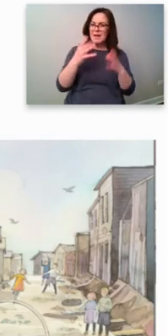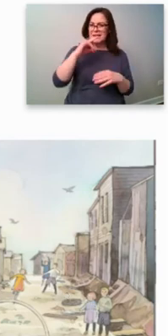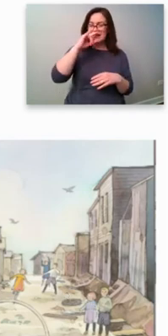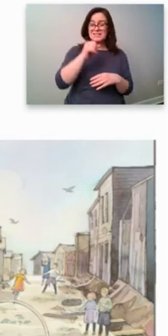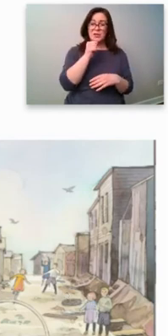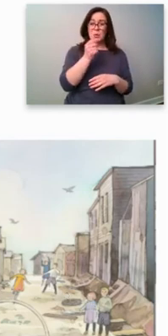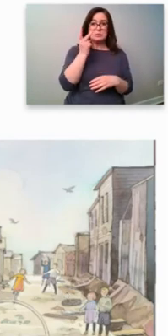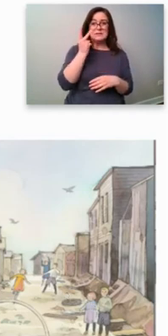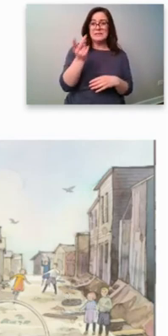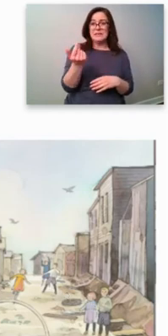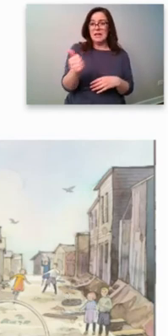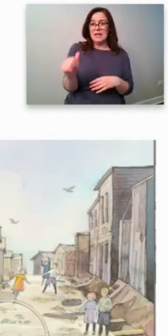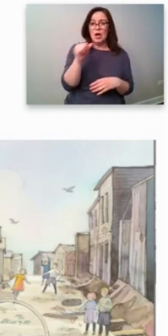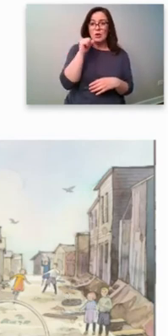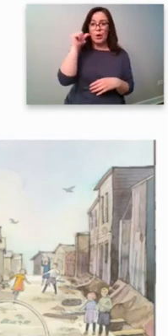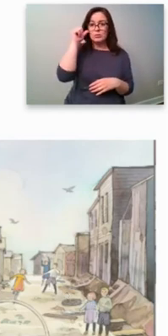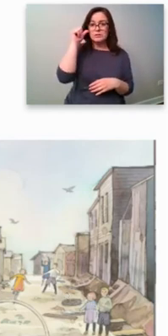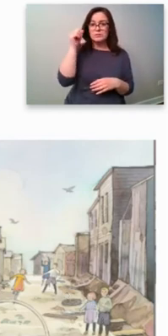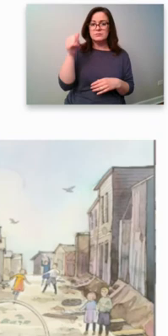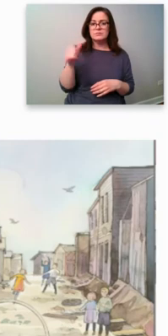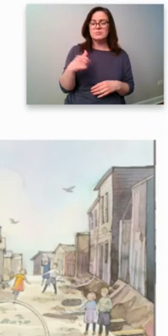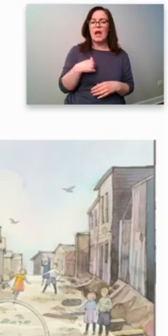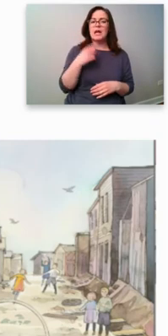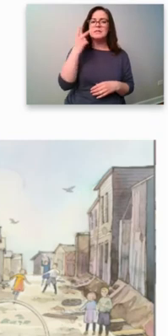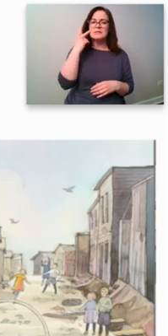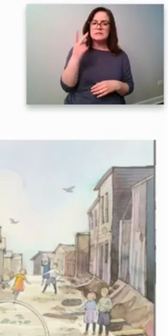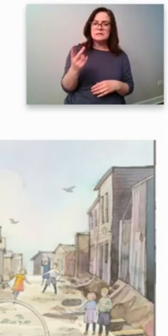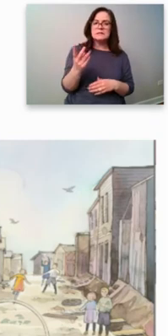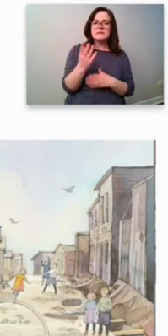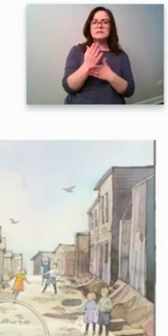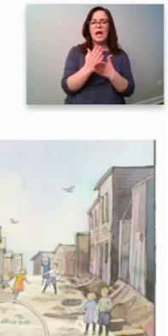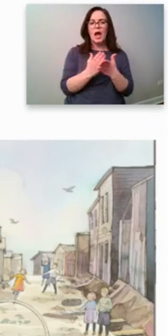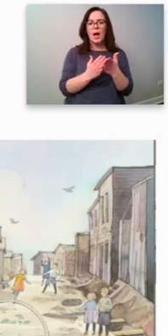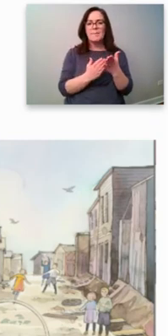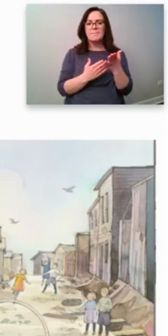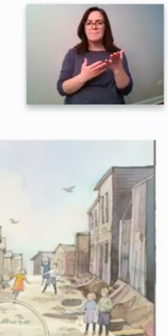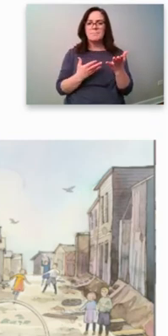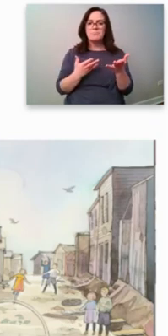any adults. I do see some